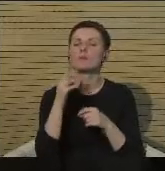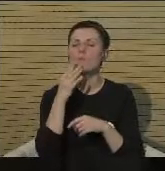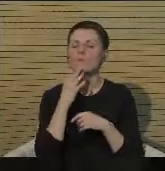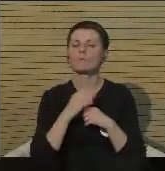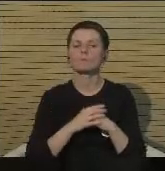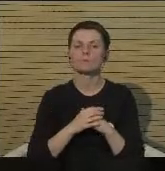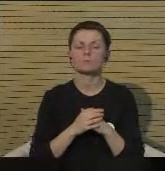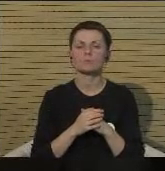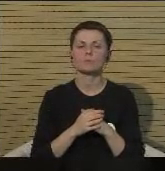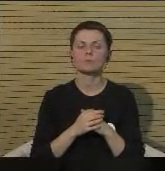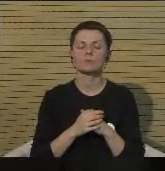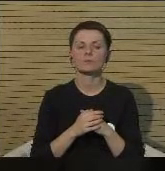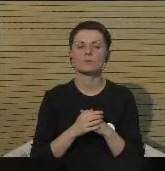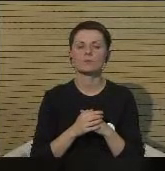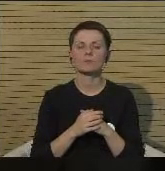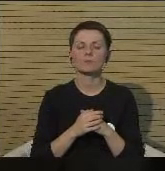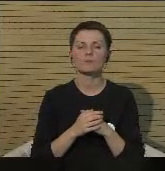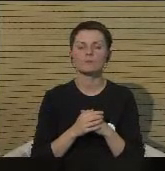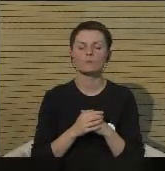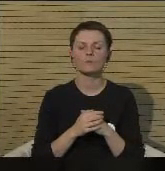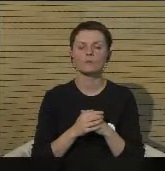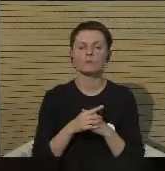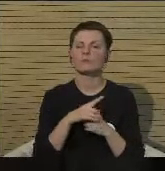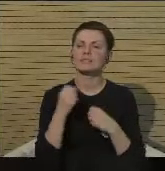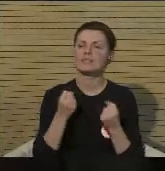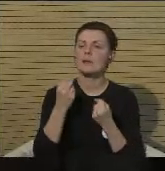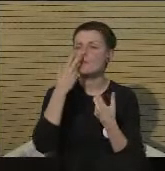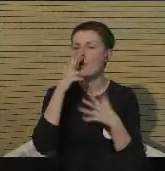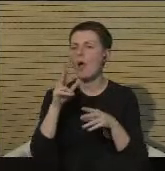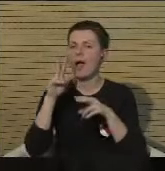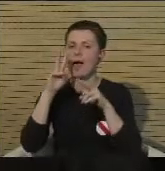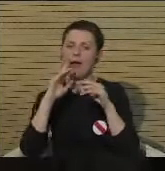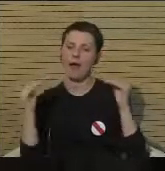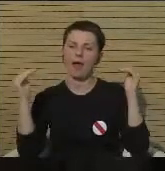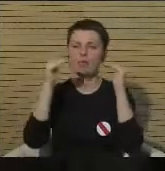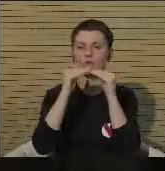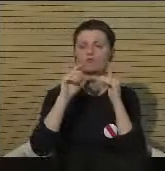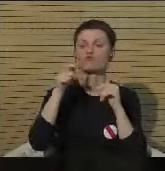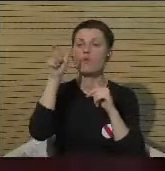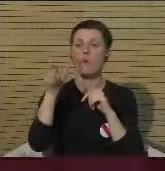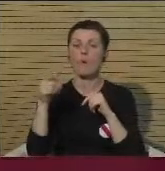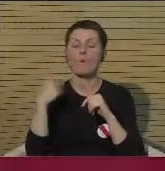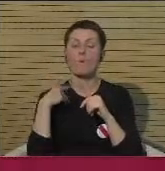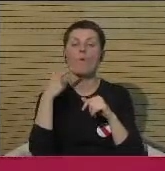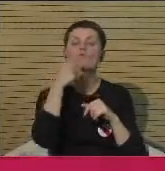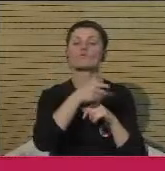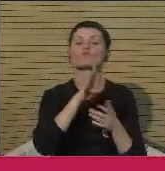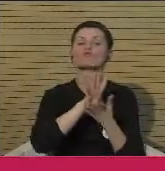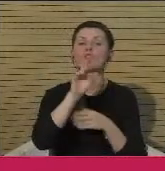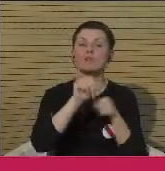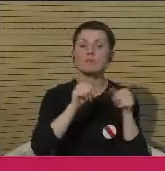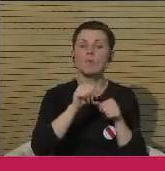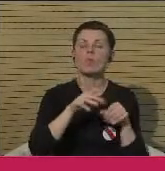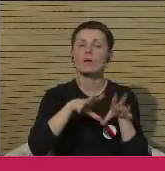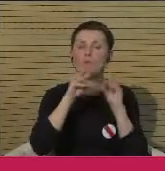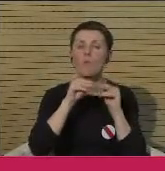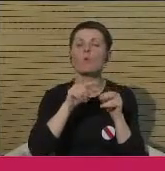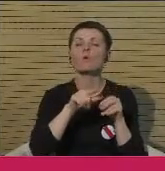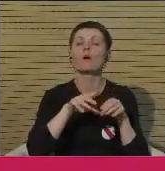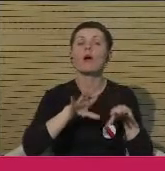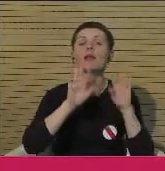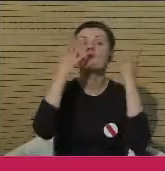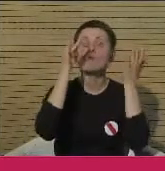As we analyze Eastern politics in Belarus, some texts try to show